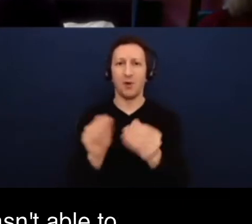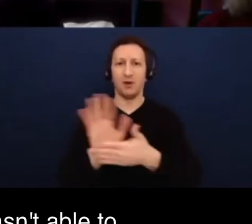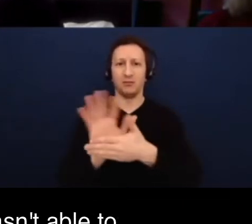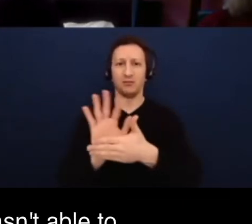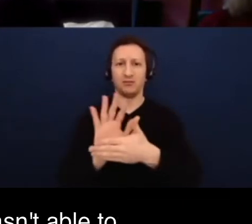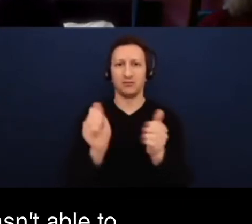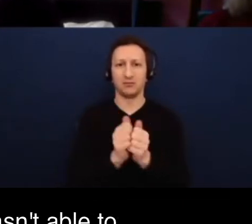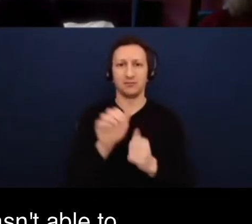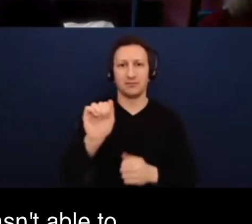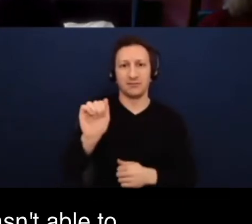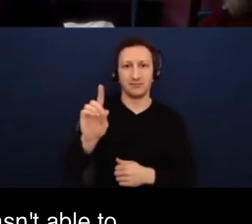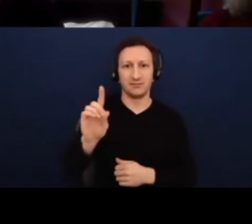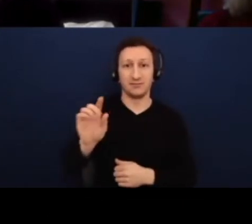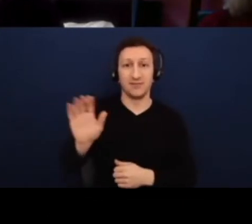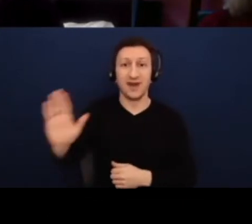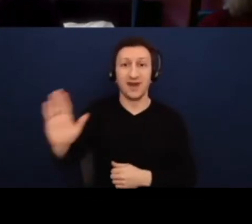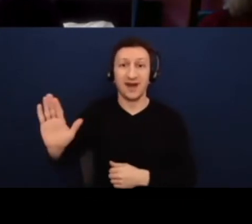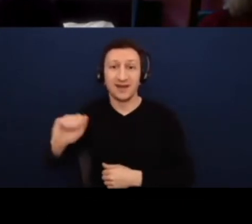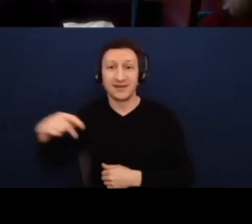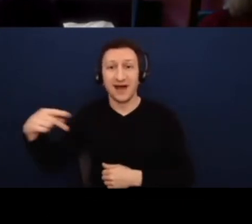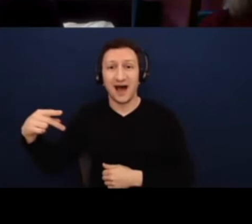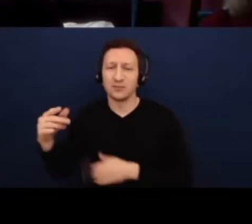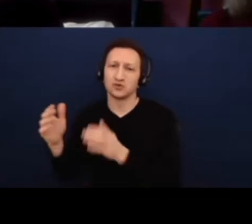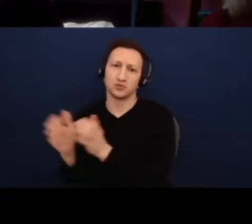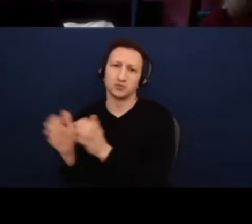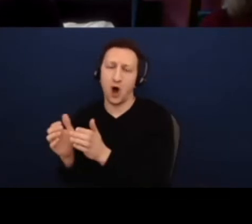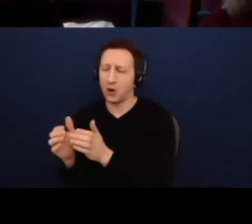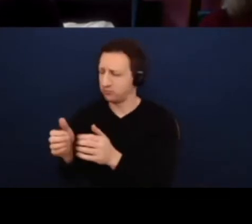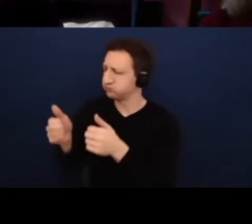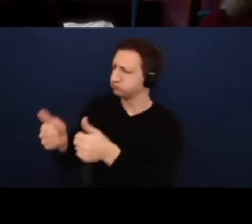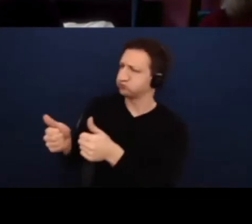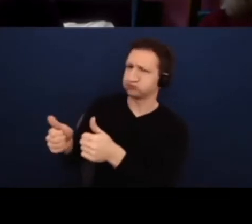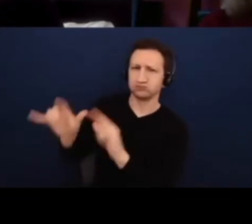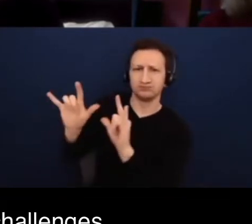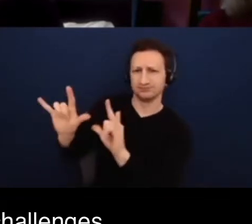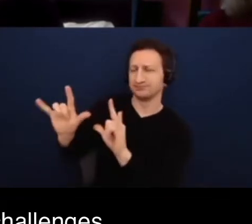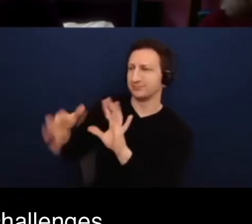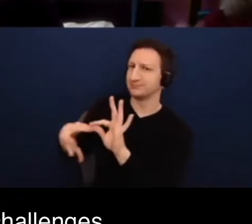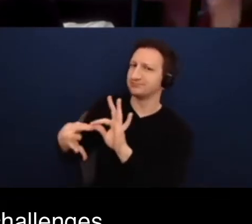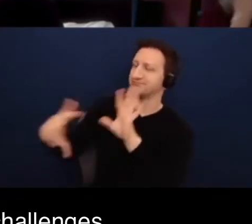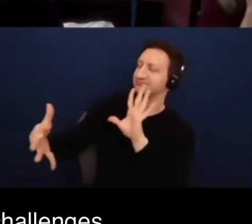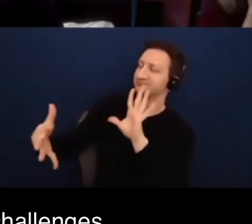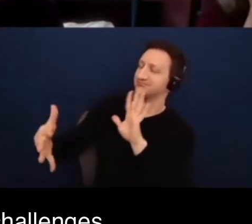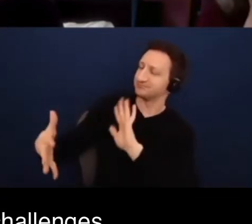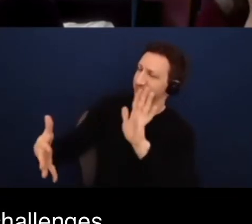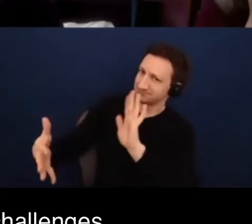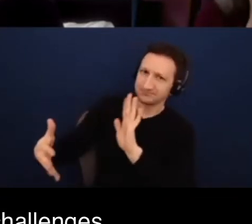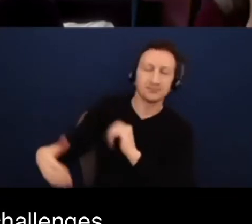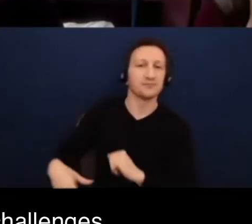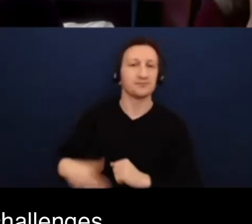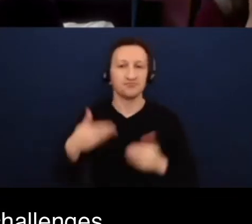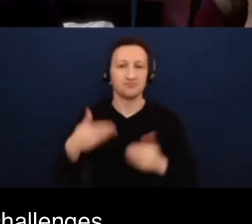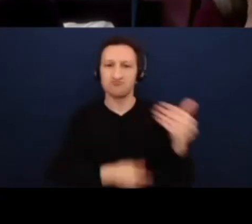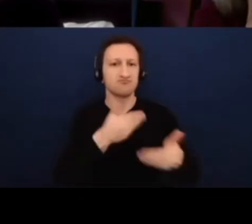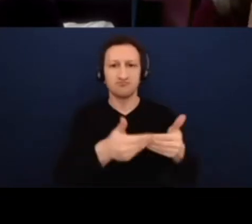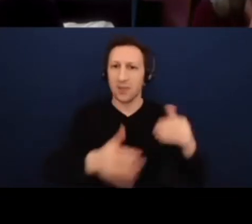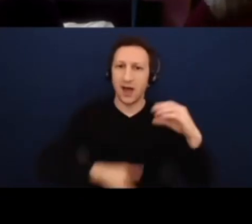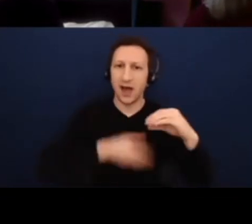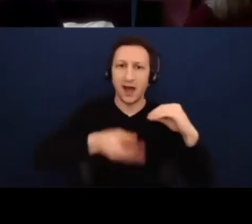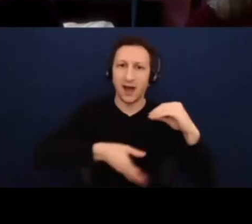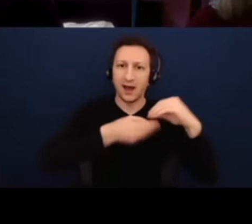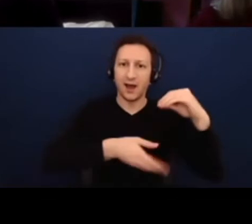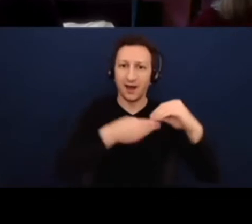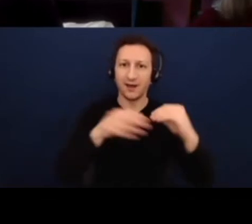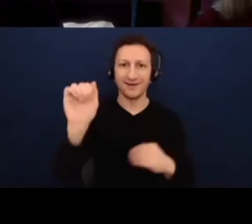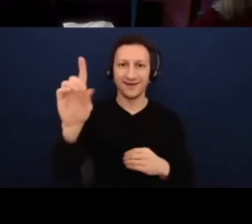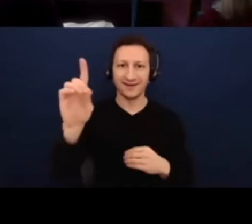wasn't able to be accommodated on his side, which is perfectly fine. It's one of the one of the challenges that we've had to face throughout our